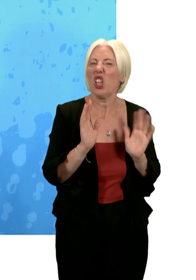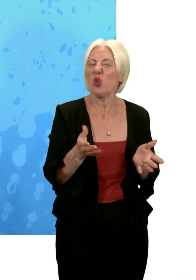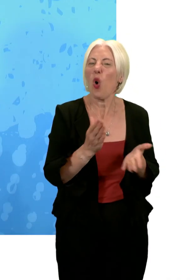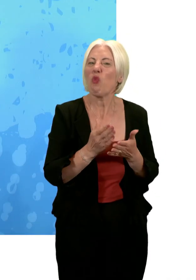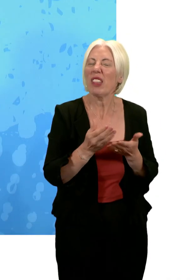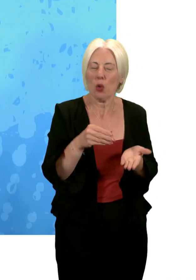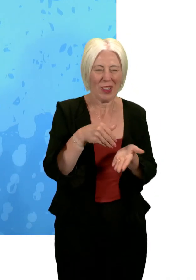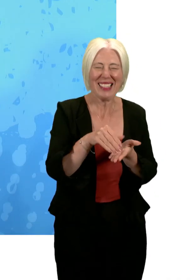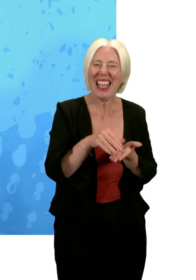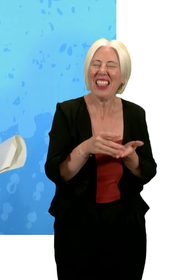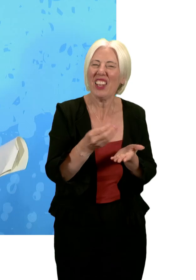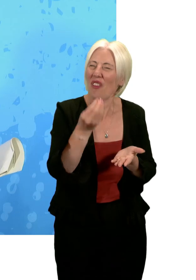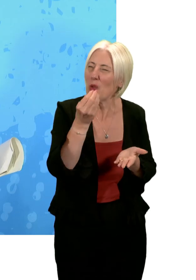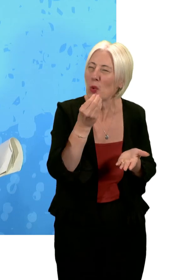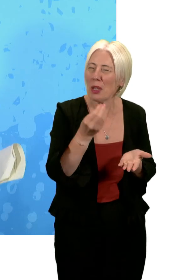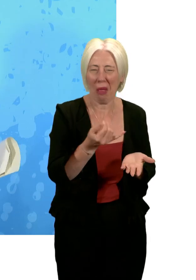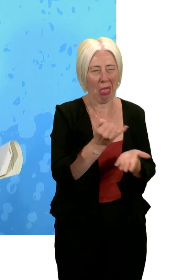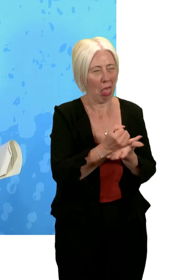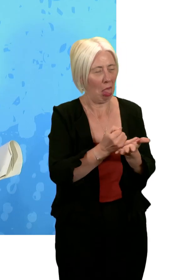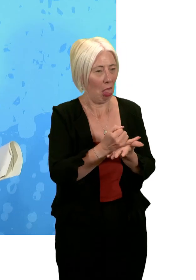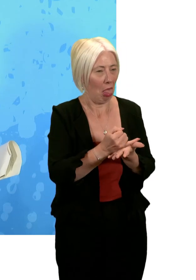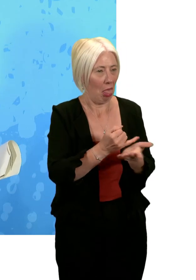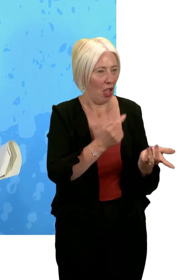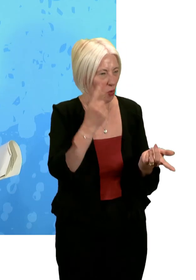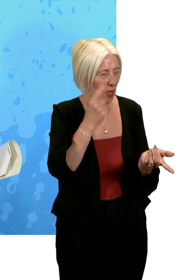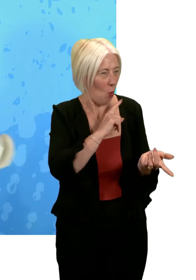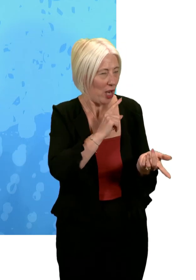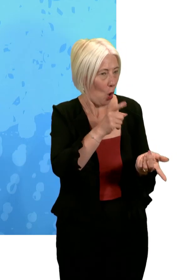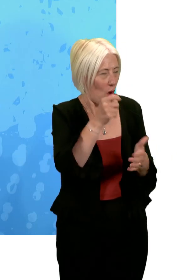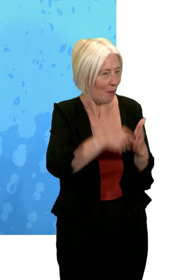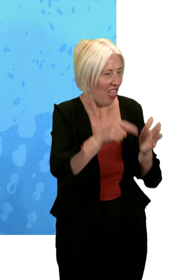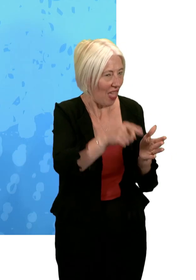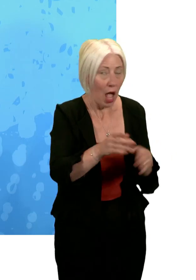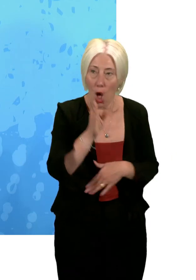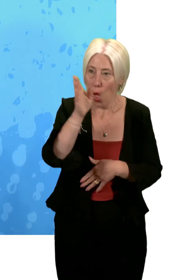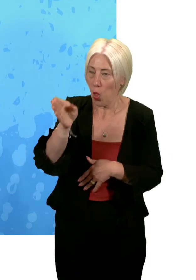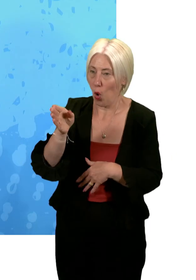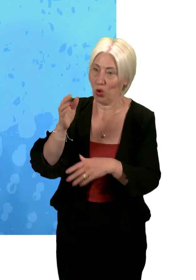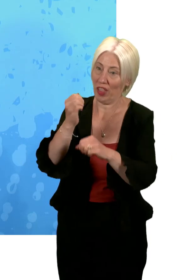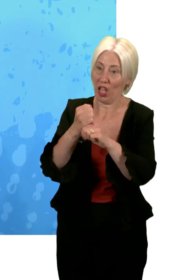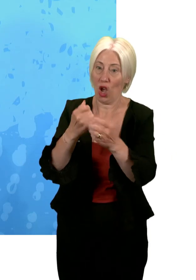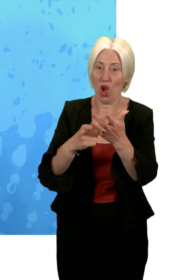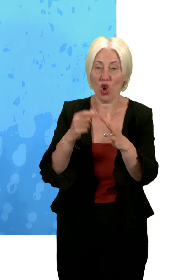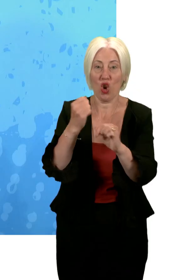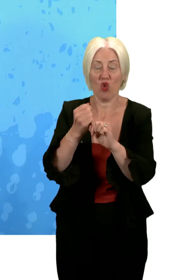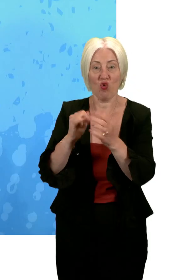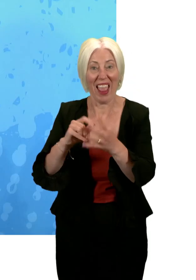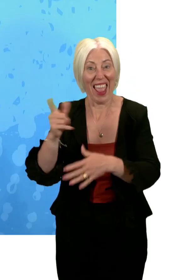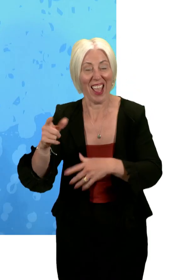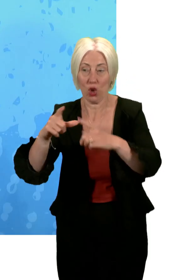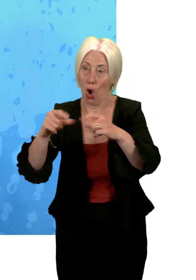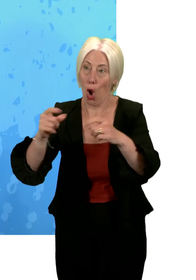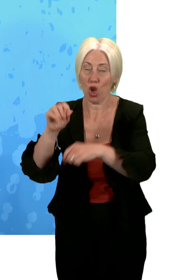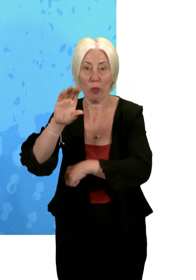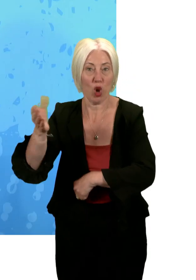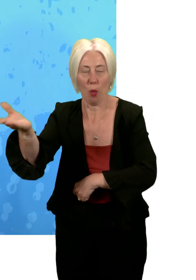at lunchtime, and we wonder why they're queuing out at Greggs and chip shops, because the offer that they're getting. And then there's a whole food waste thing.